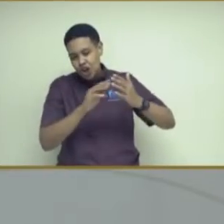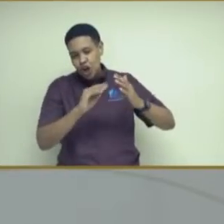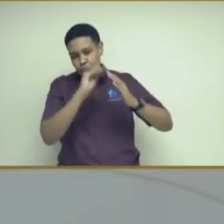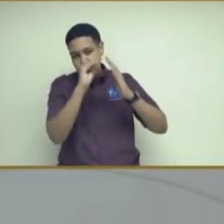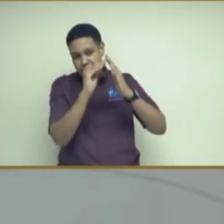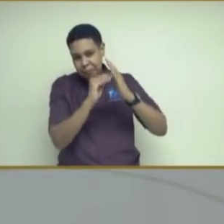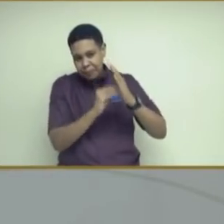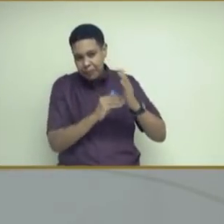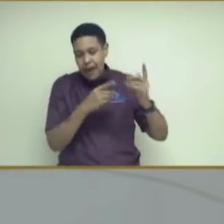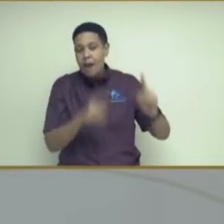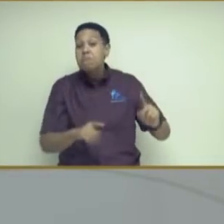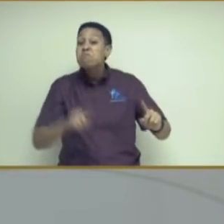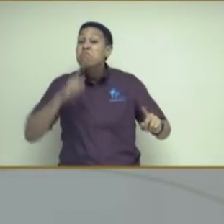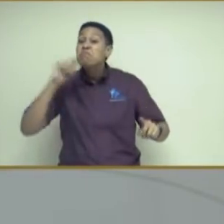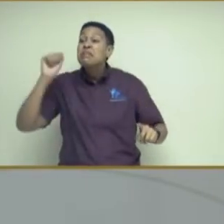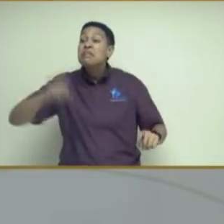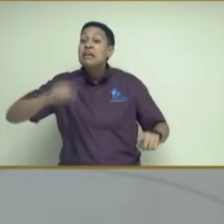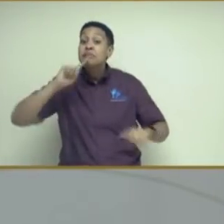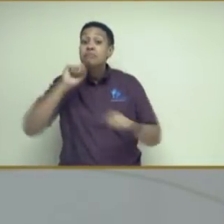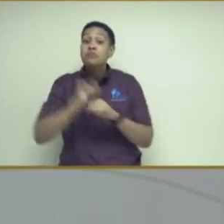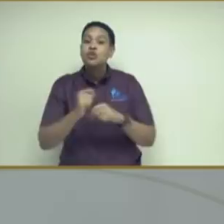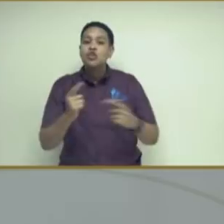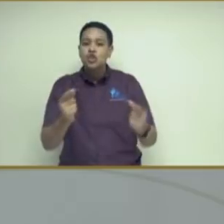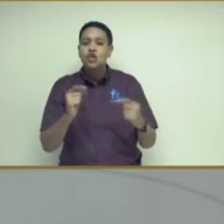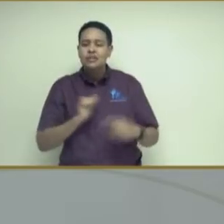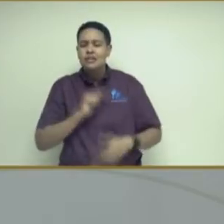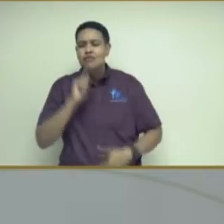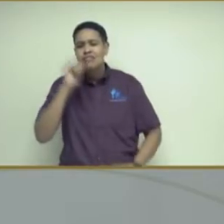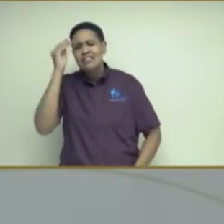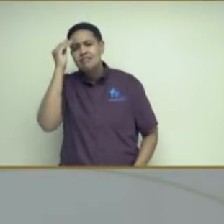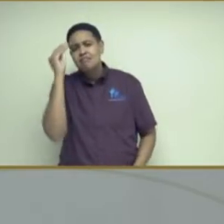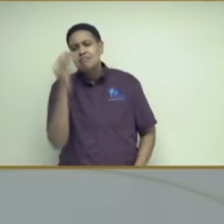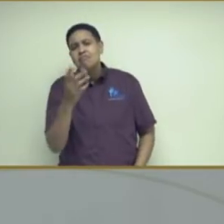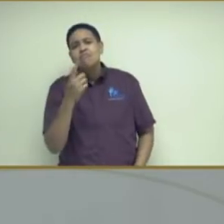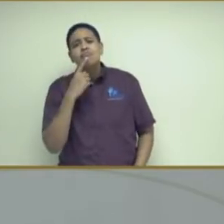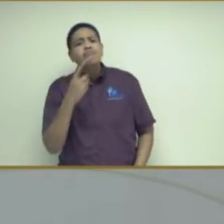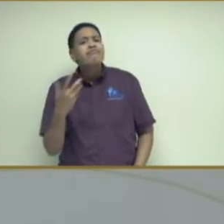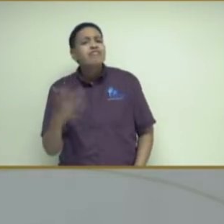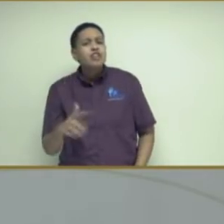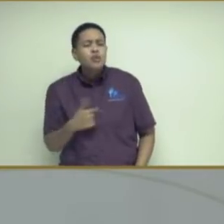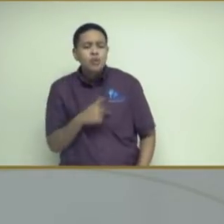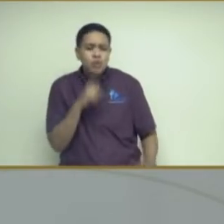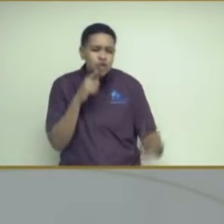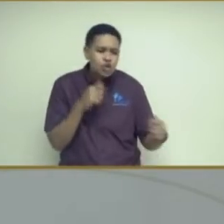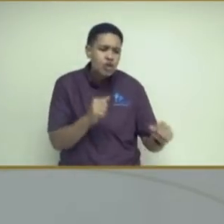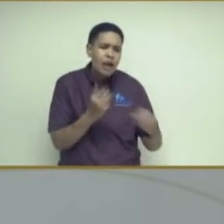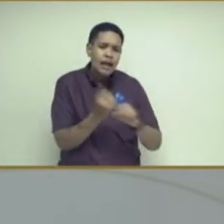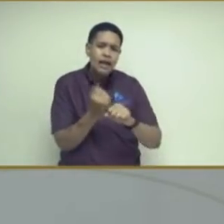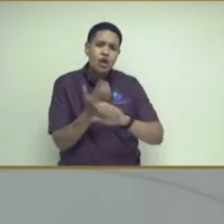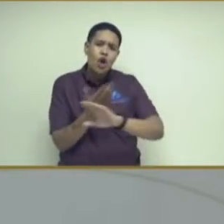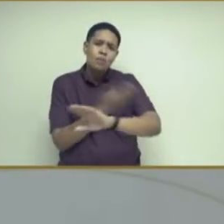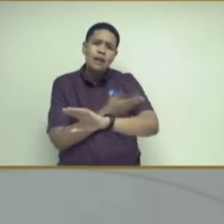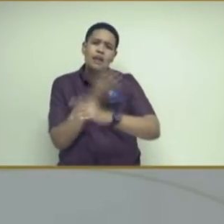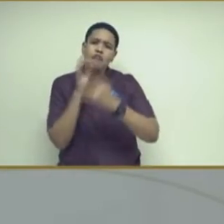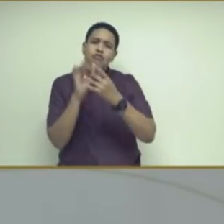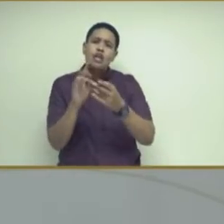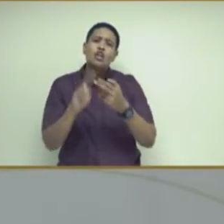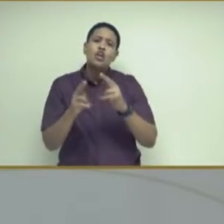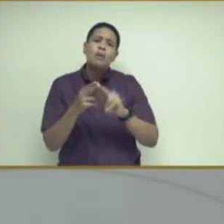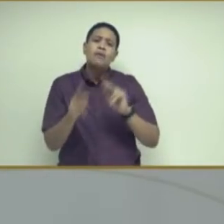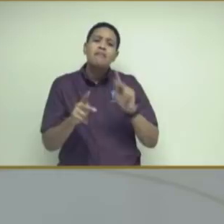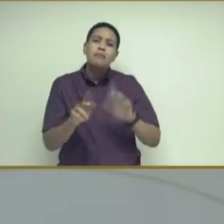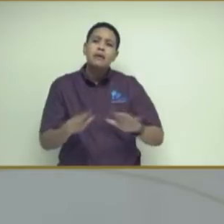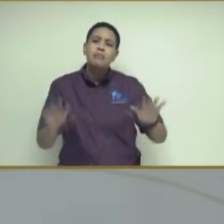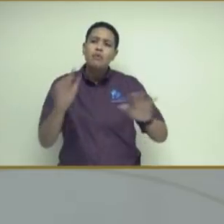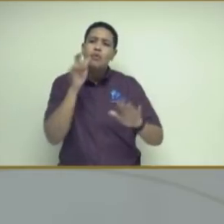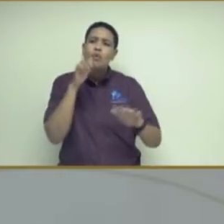So, yes, that is being done. As I said before, we will try to get an update in terms of the numbers of persons